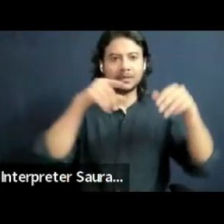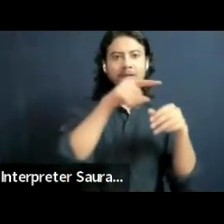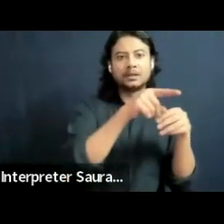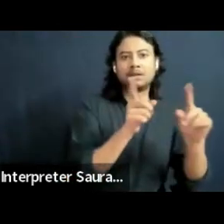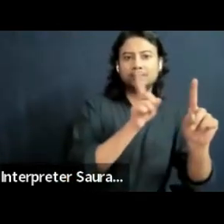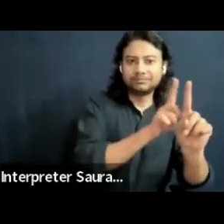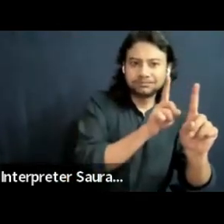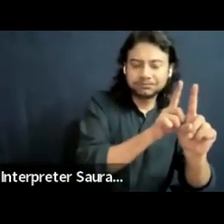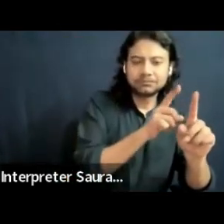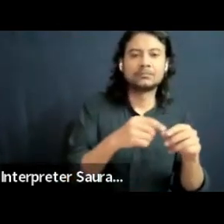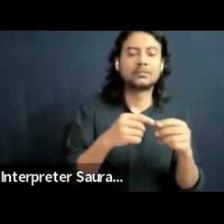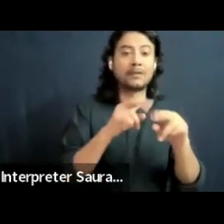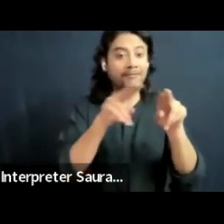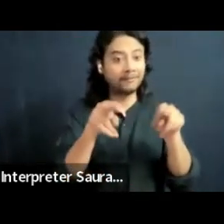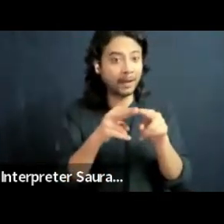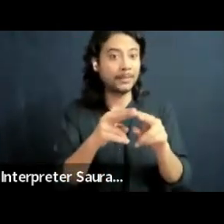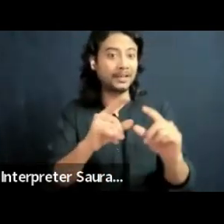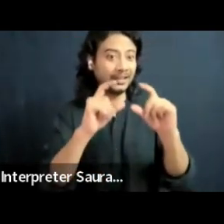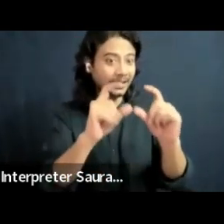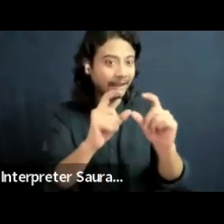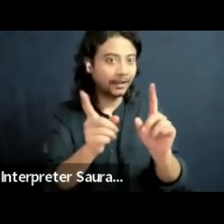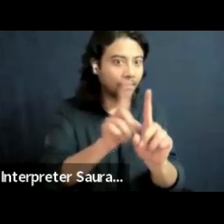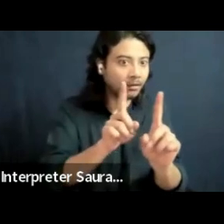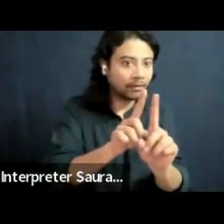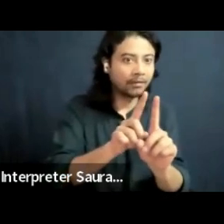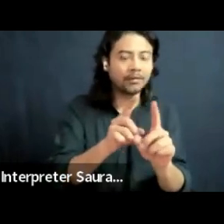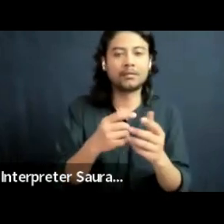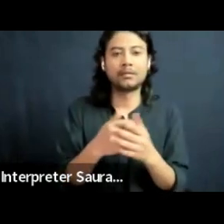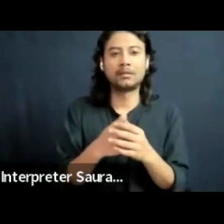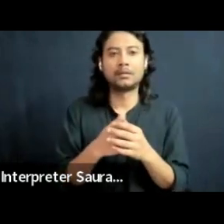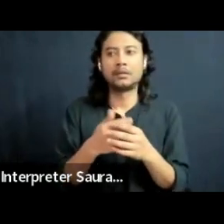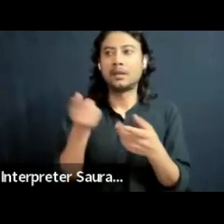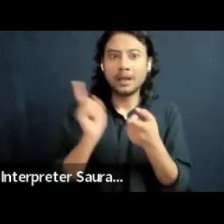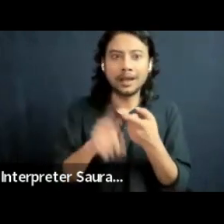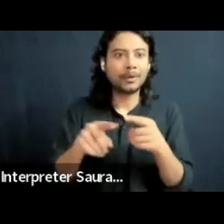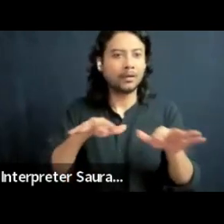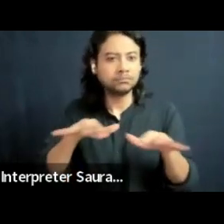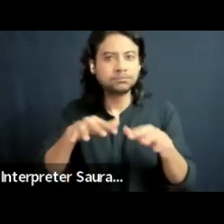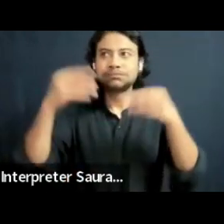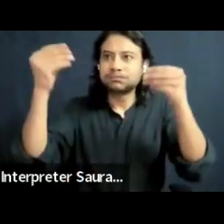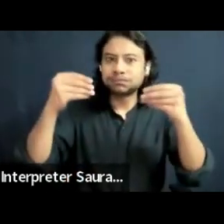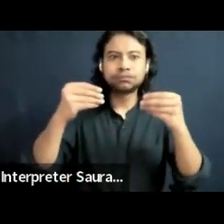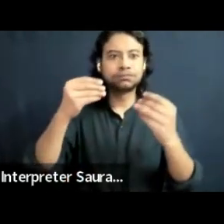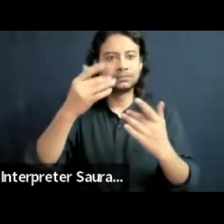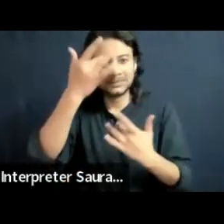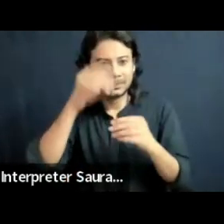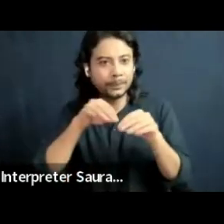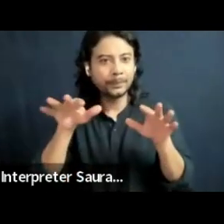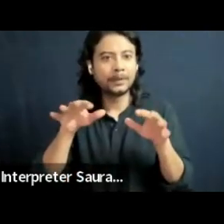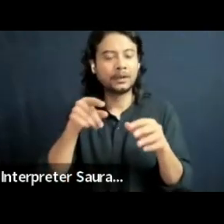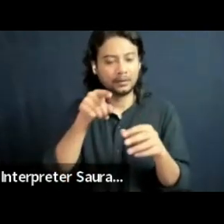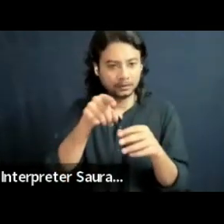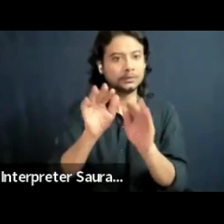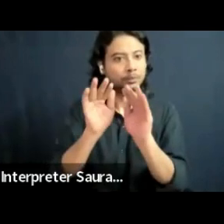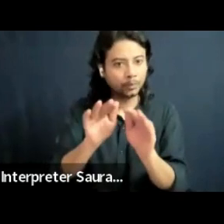caregivers in a family setting, supports, crisis support, support for communication, for mobility, for the provision of